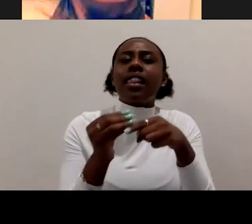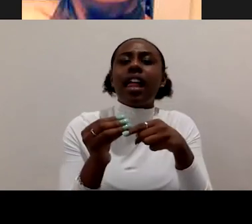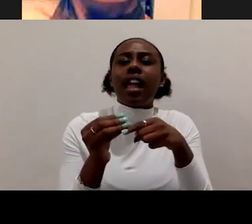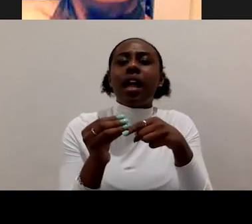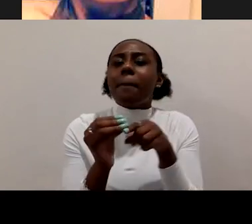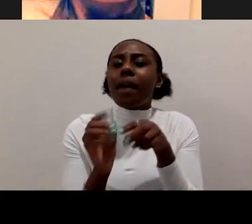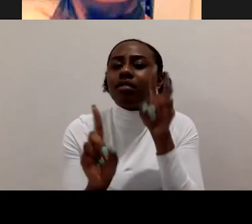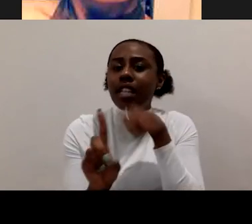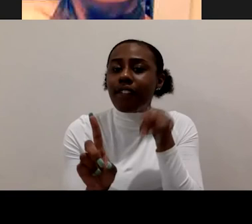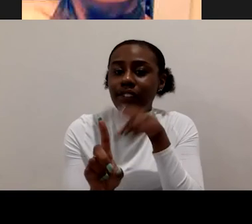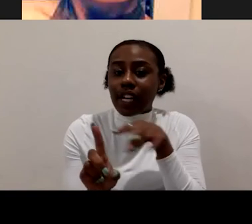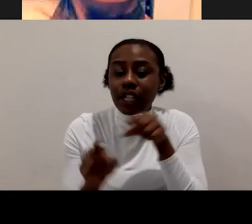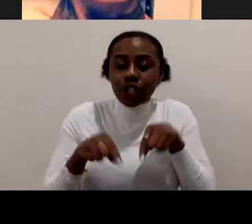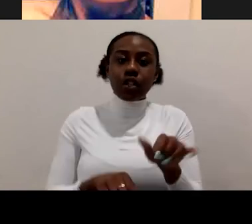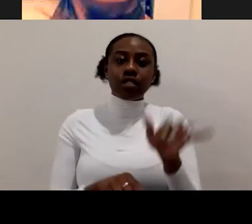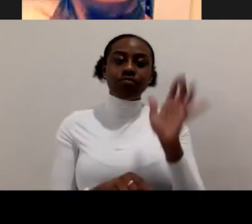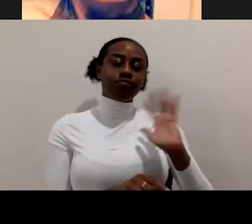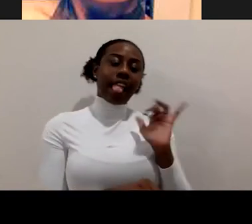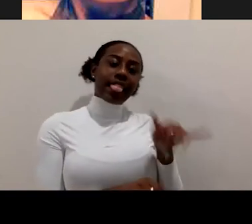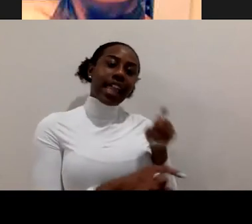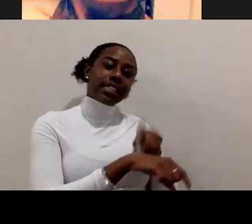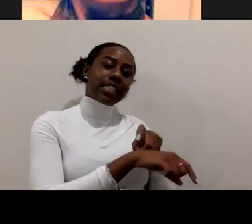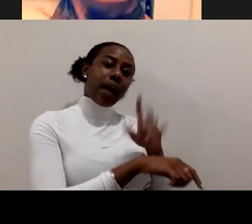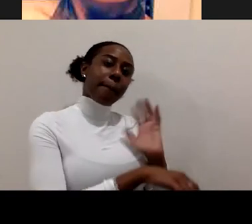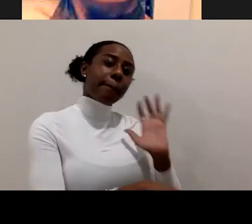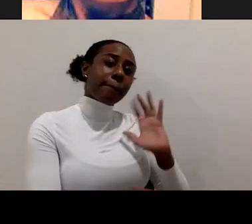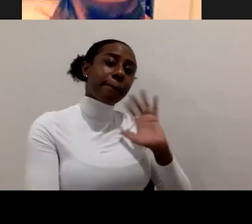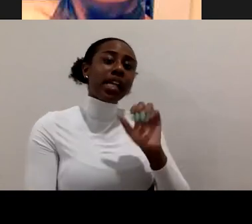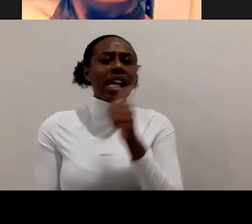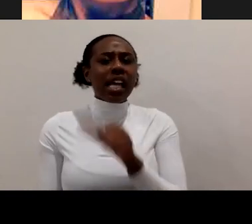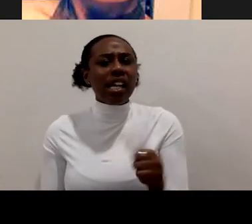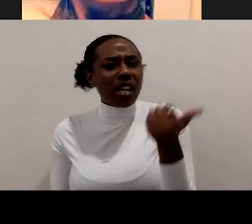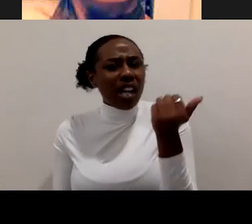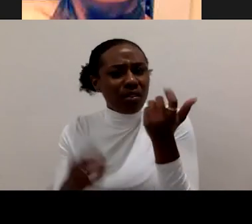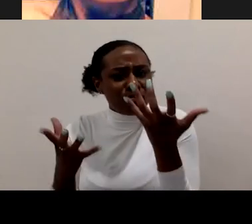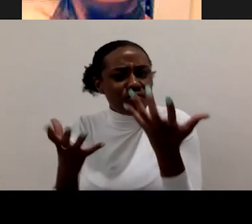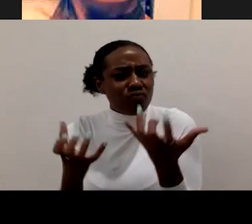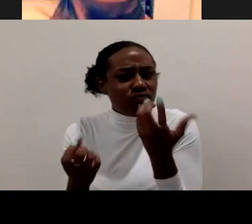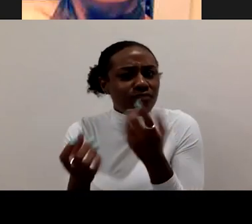in that era. Does anyone else want to lift anything up?